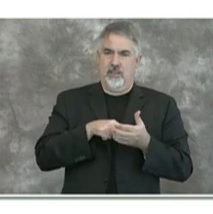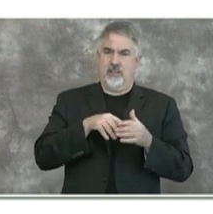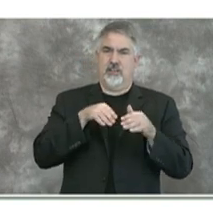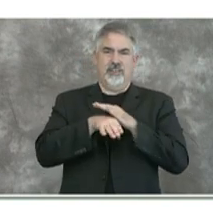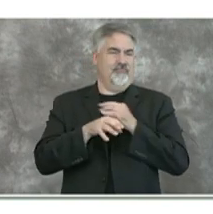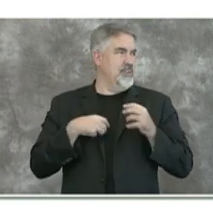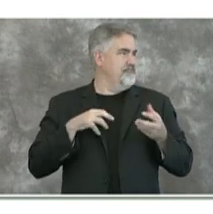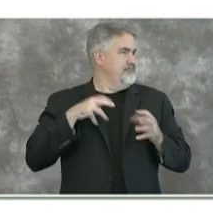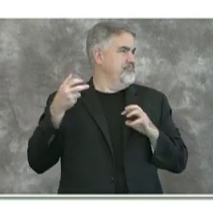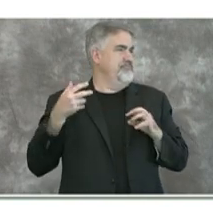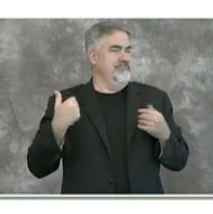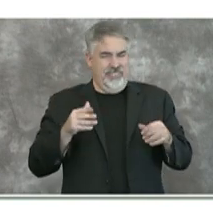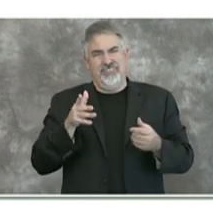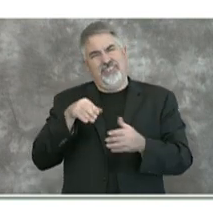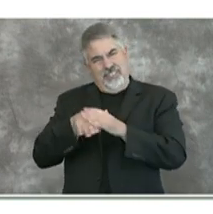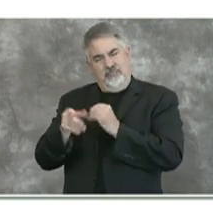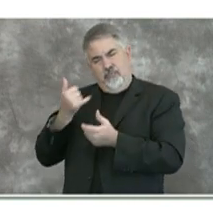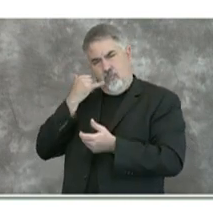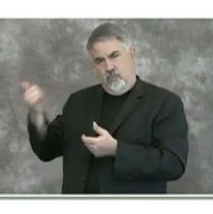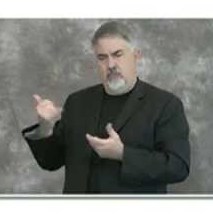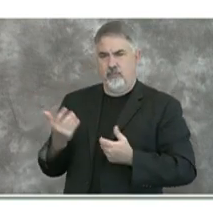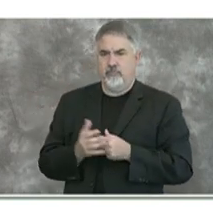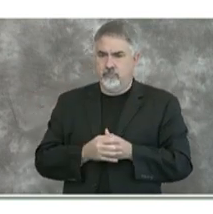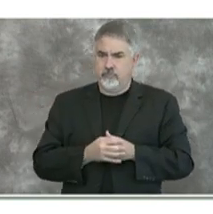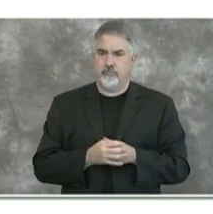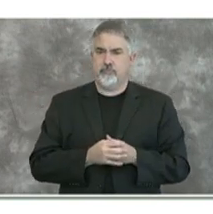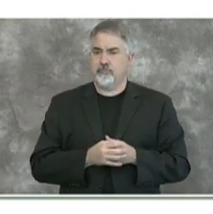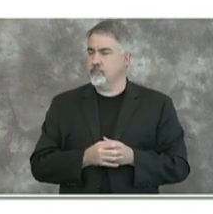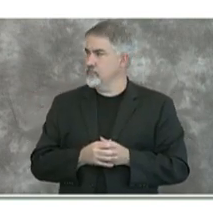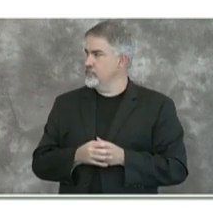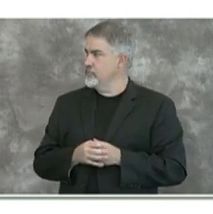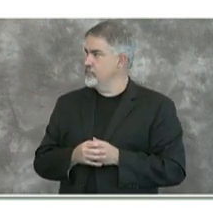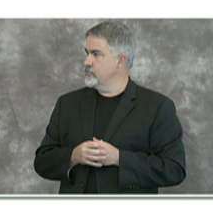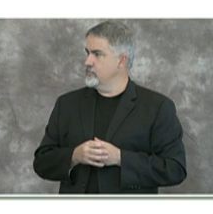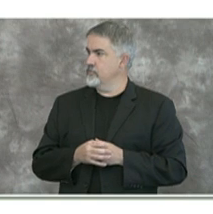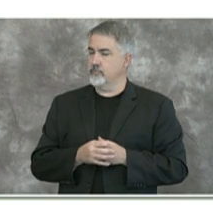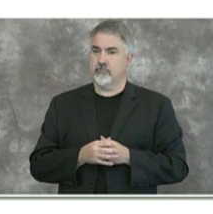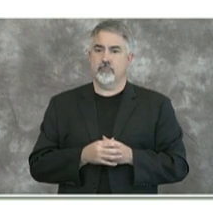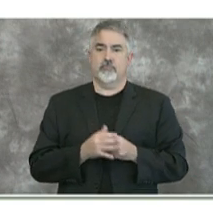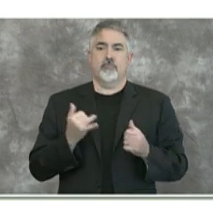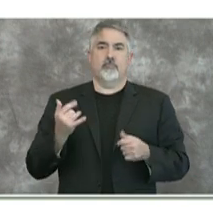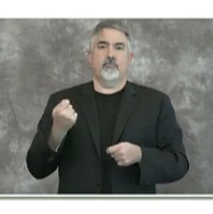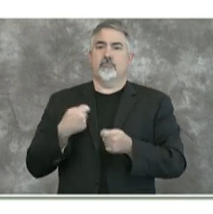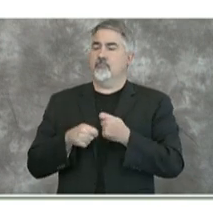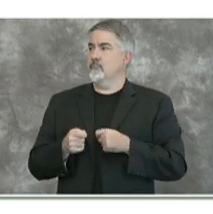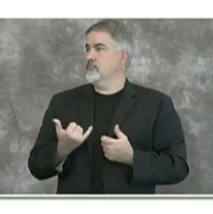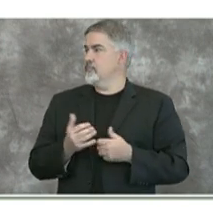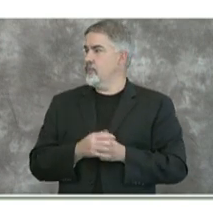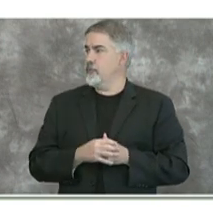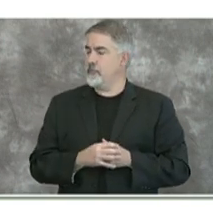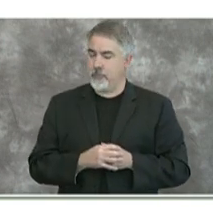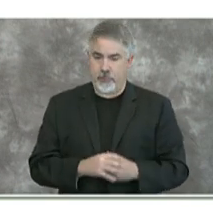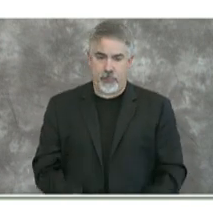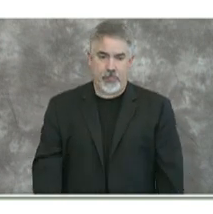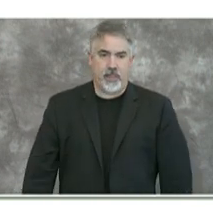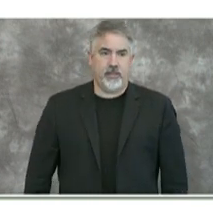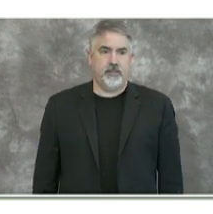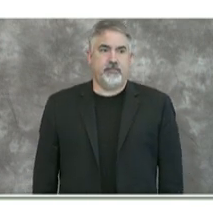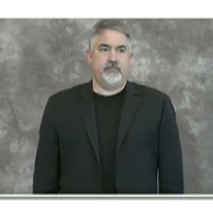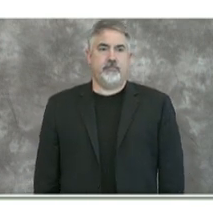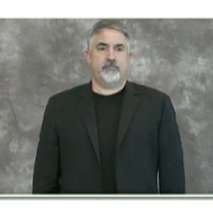Supervisor Fletcher just suggested. You can get the help that you need. Thank you so much. I'll turn it back over to Supervisor Cox.